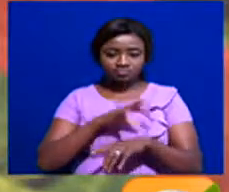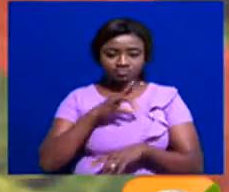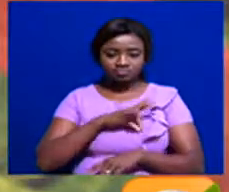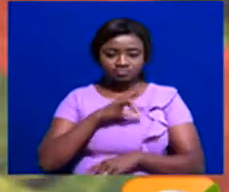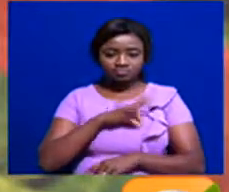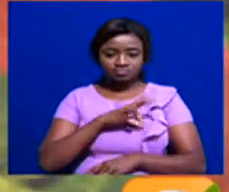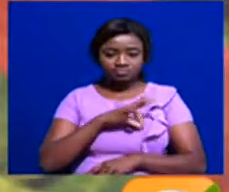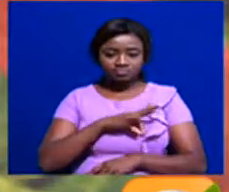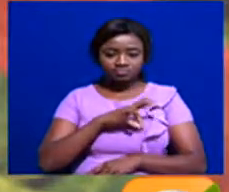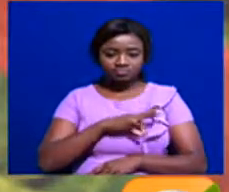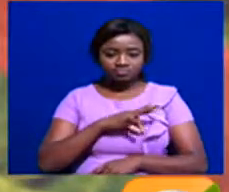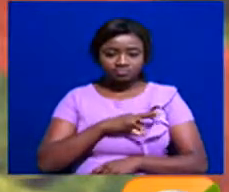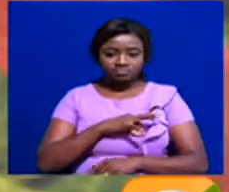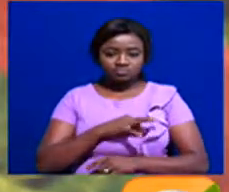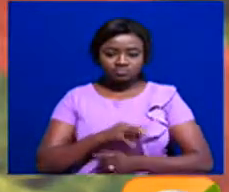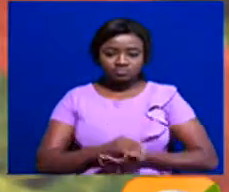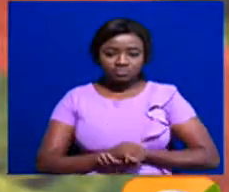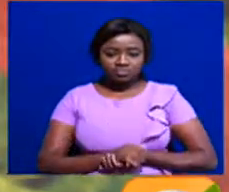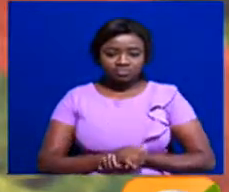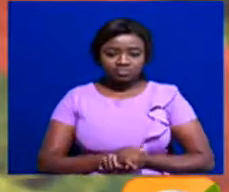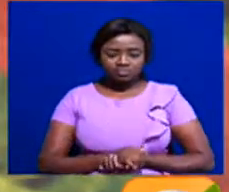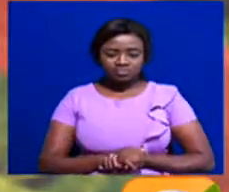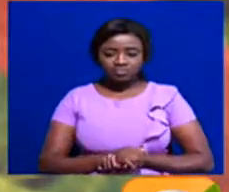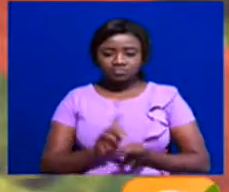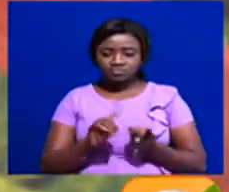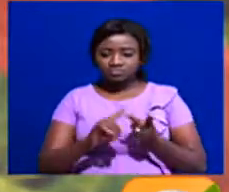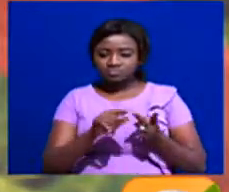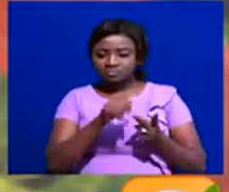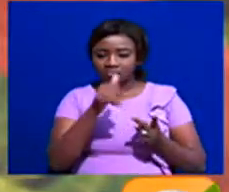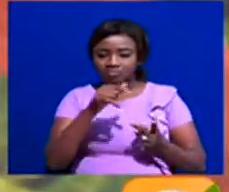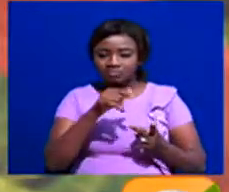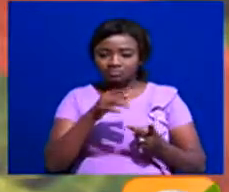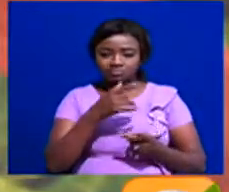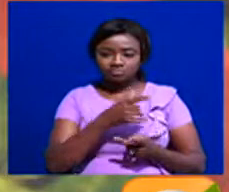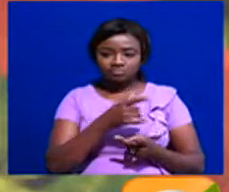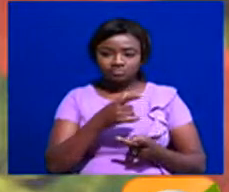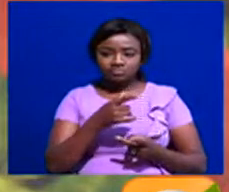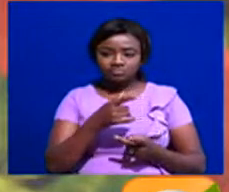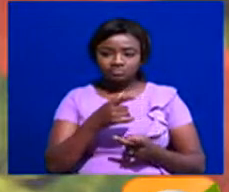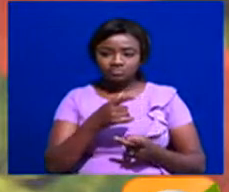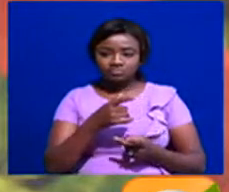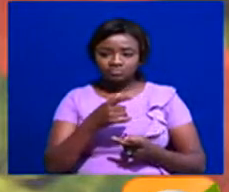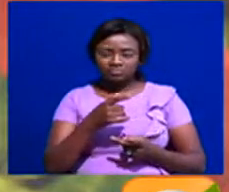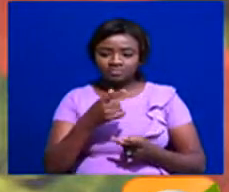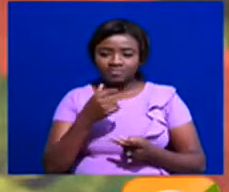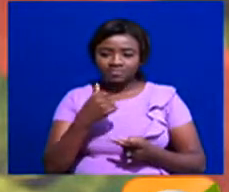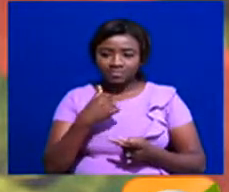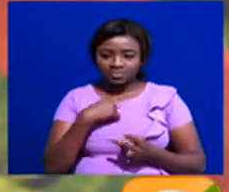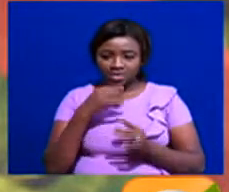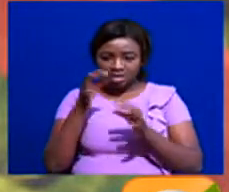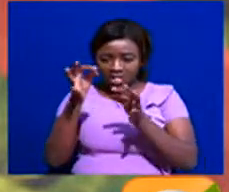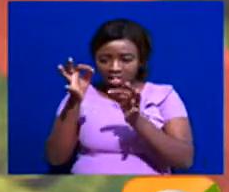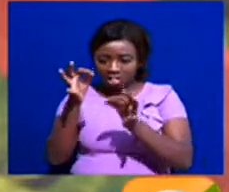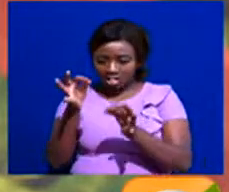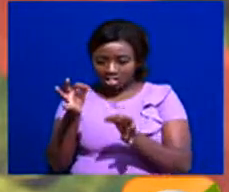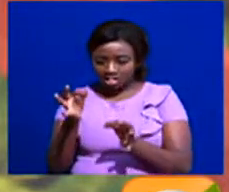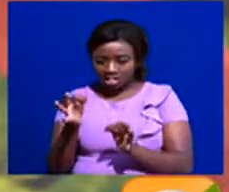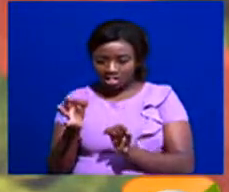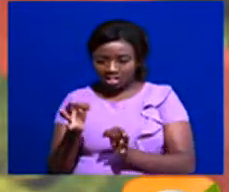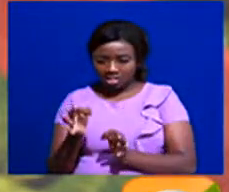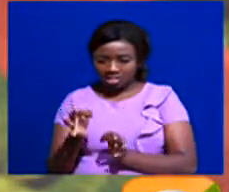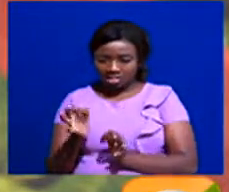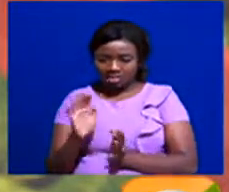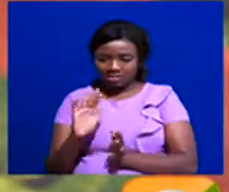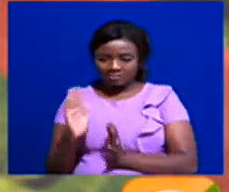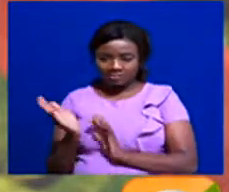I answer the second question, what I've been getting. In fact, I've been calculating, and